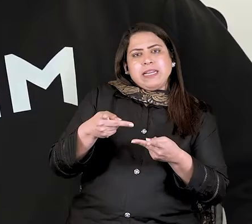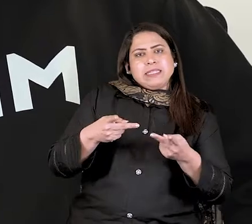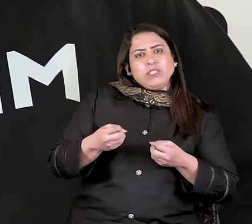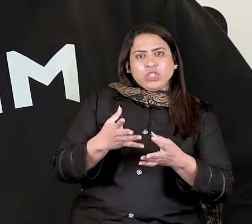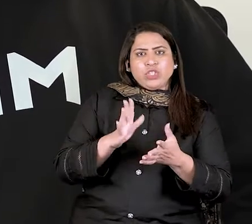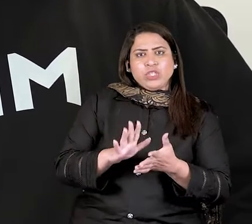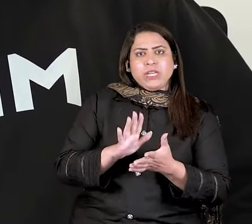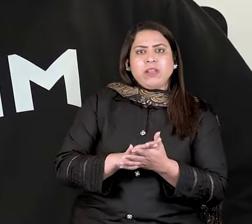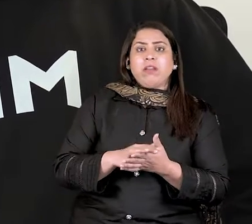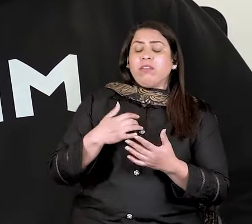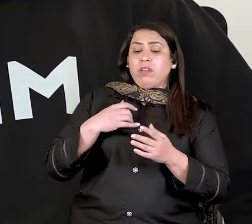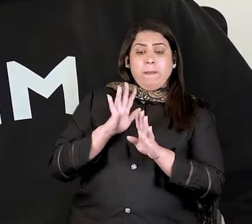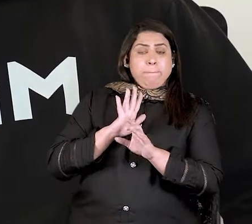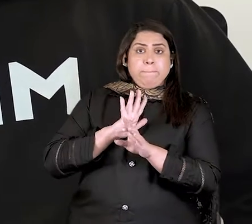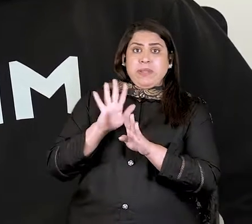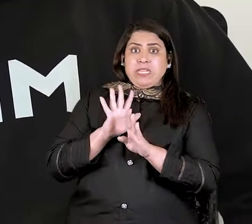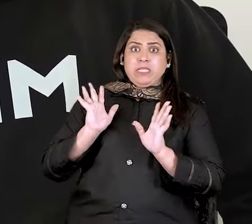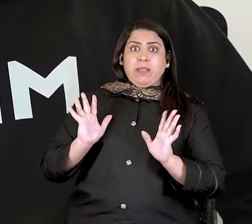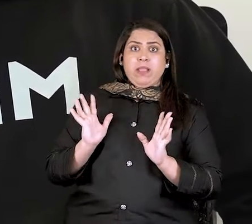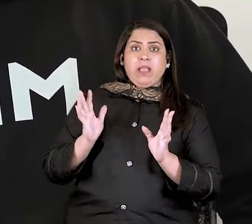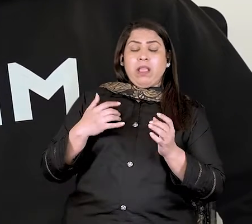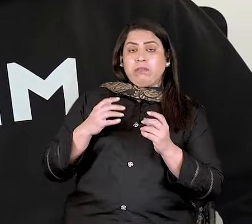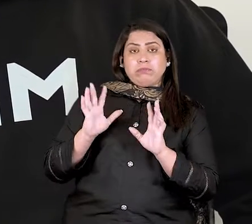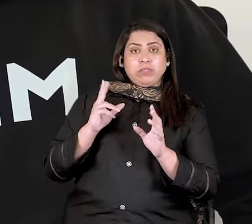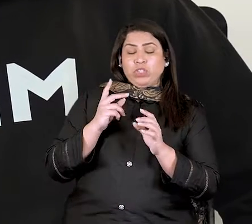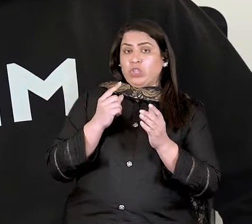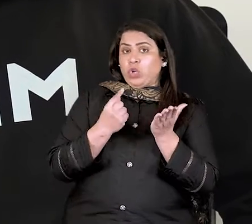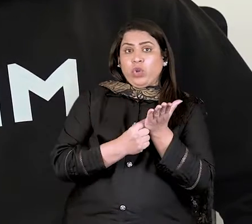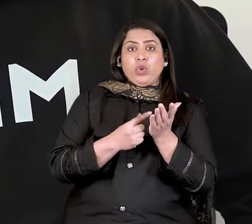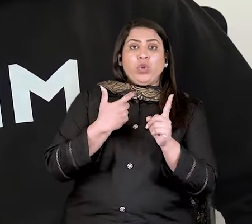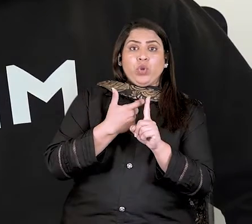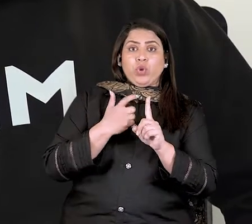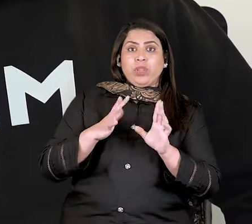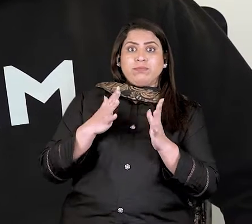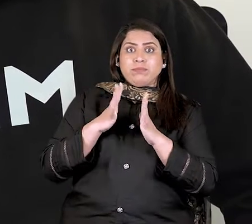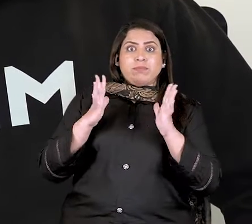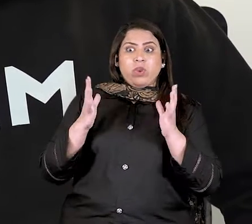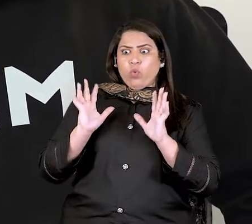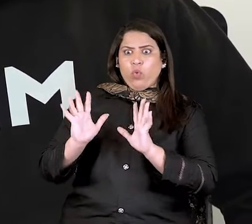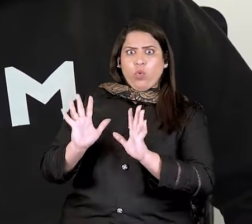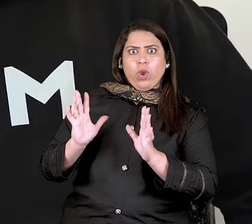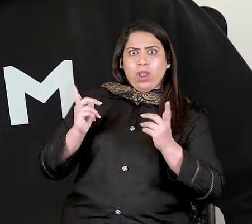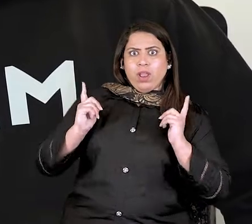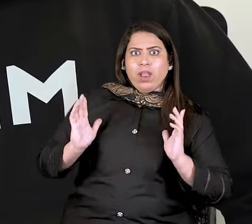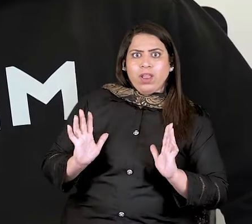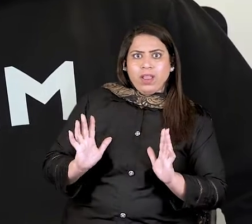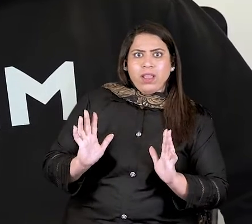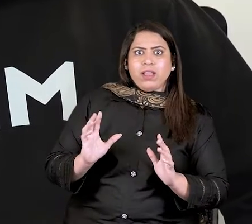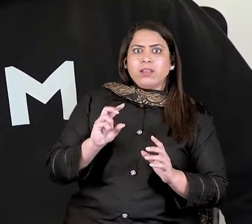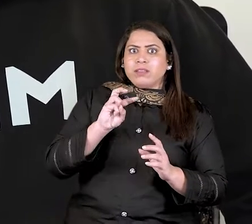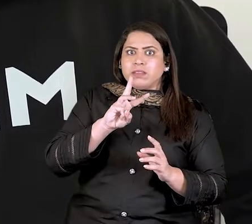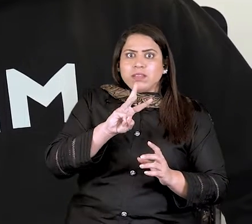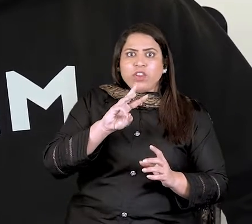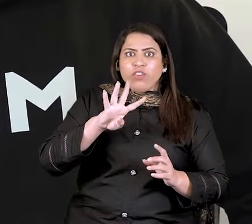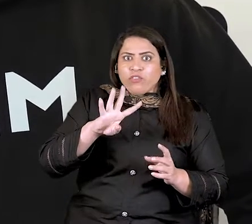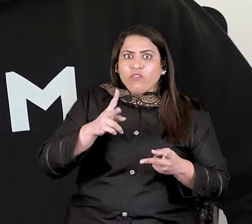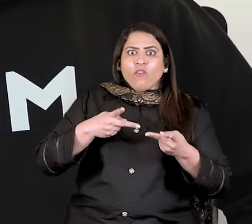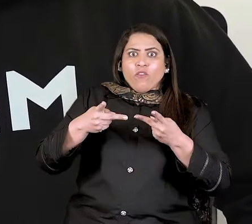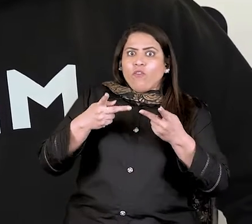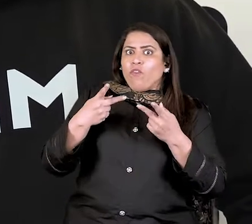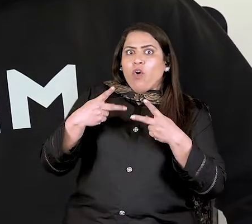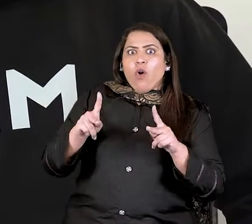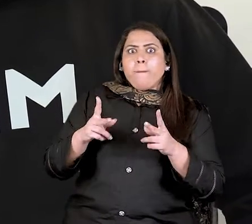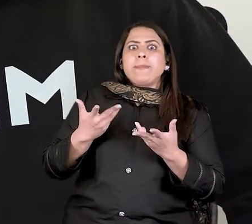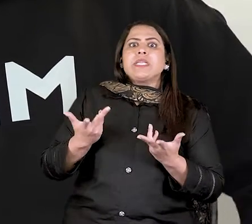Agreed. But we've had a few offers, but I think Kashif, we are very busy. Number one, in UK, and we have a lot of interest